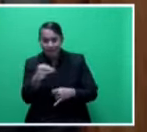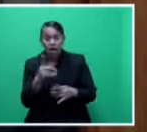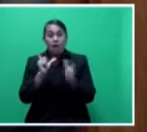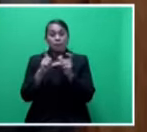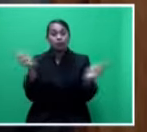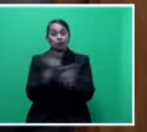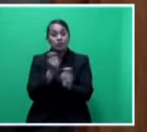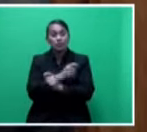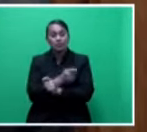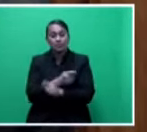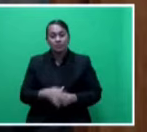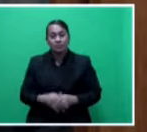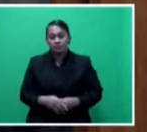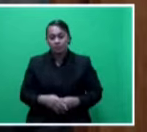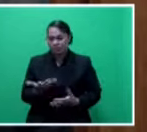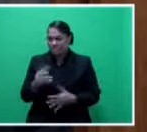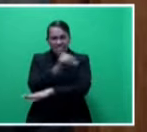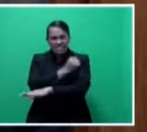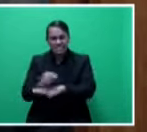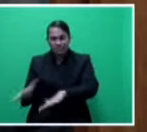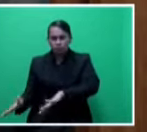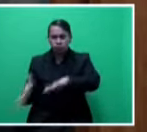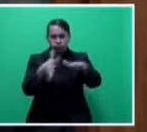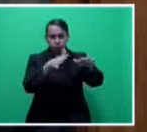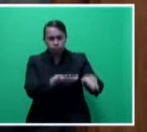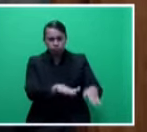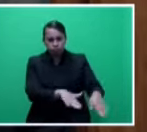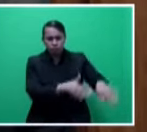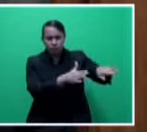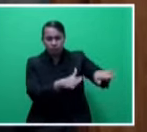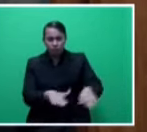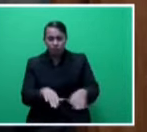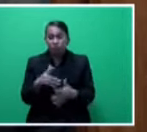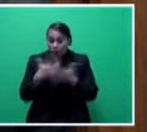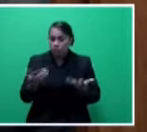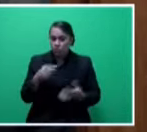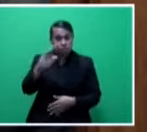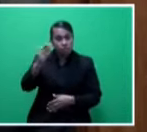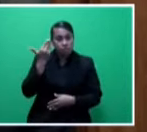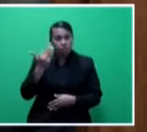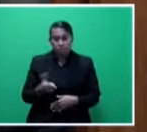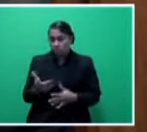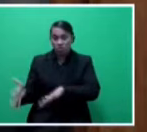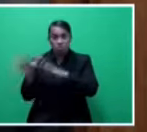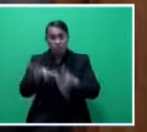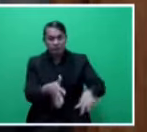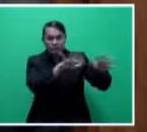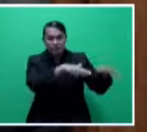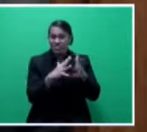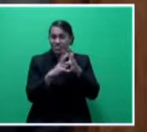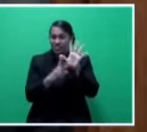level rise may result in a change of frequency and intensity of wave heights. With storm surge